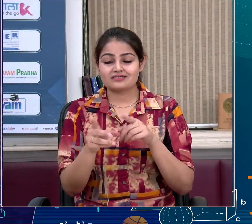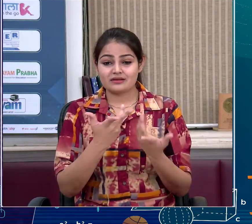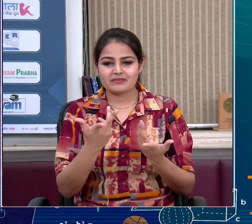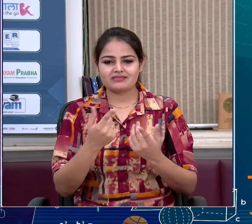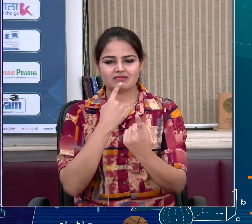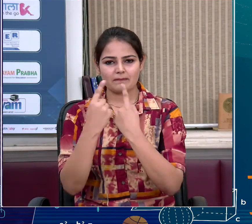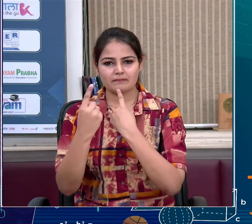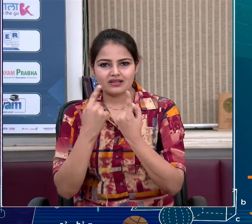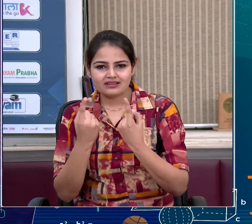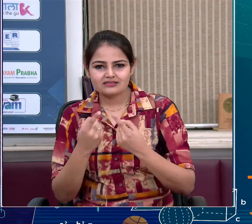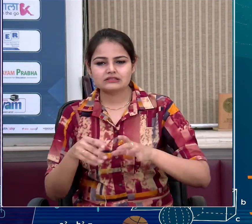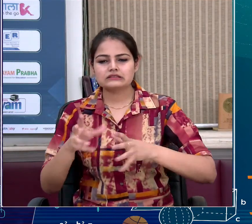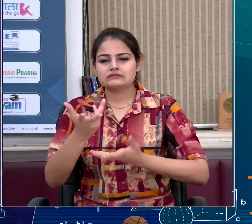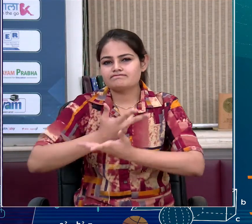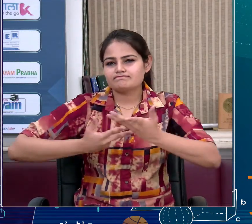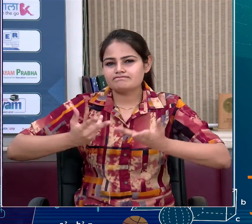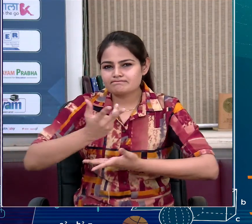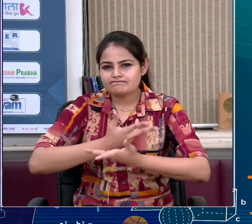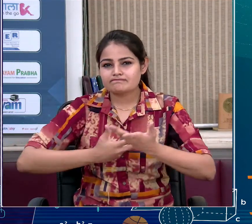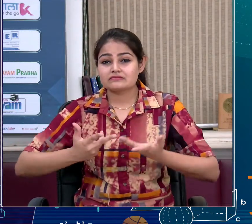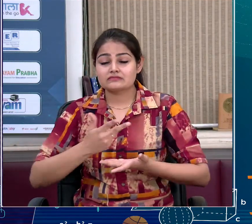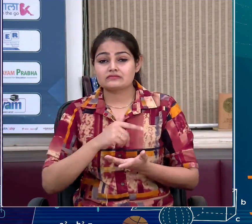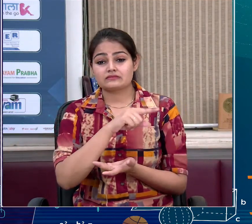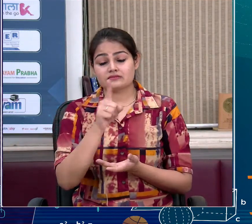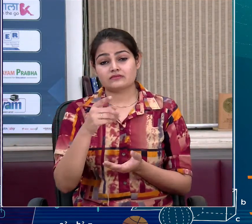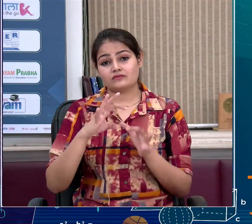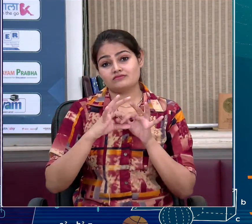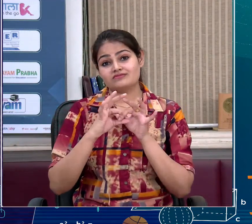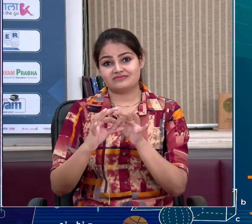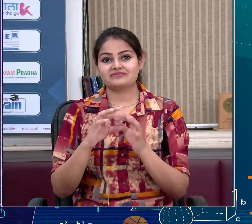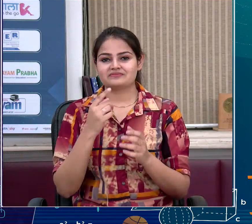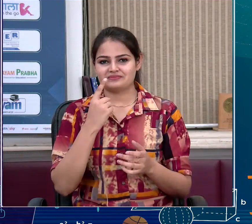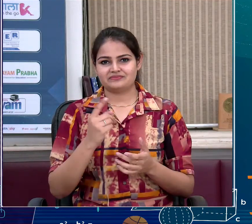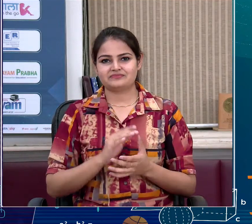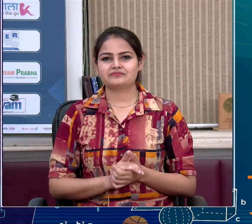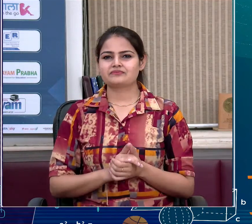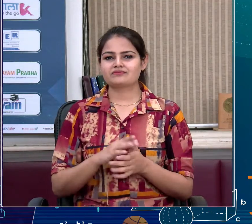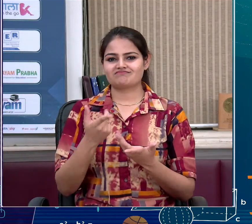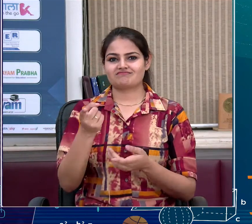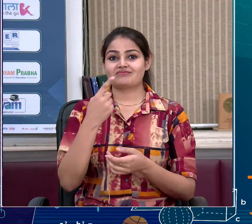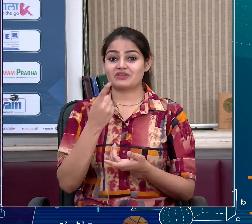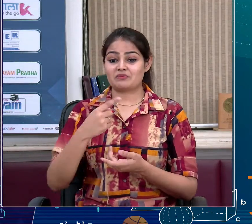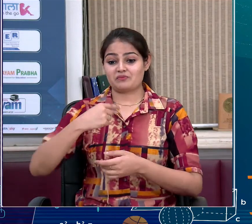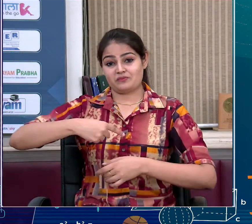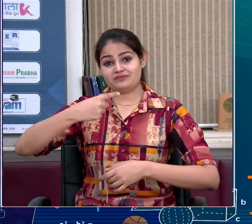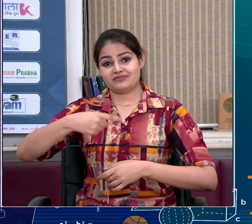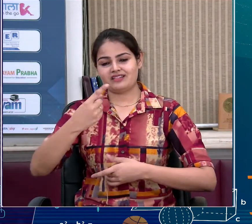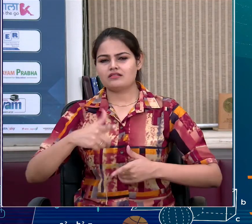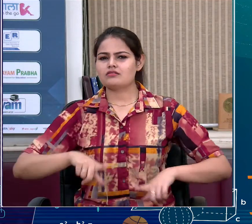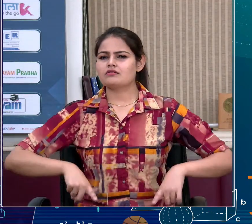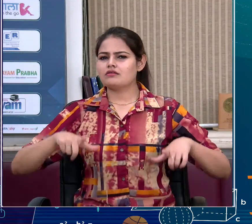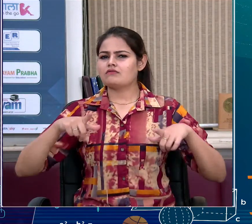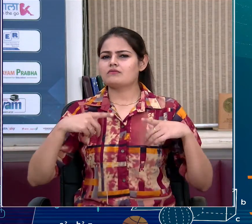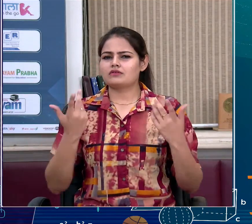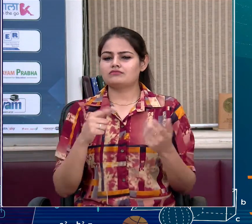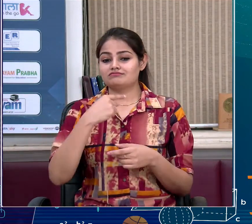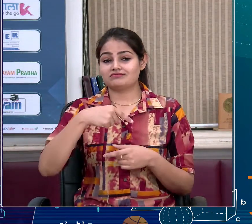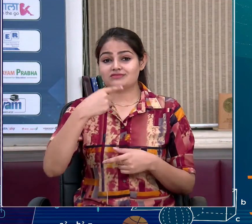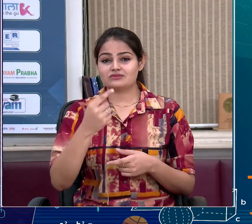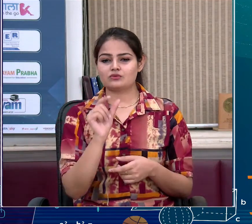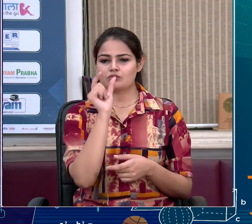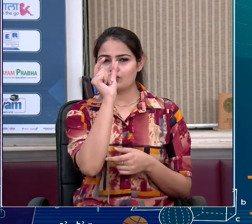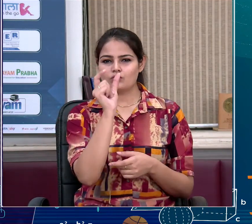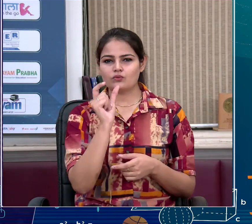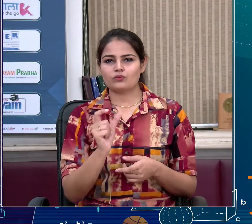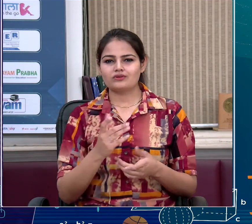addressing something. So that really helps. Day-to-day life, you just said, and the day-to-day life, if you talk about in